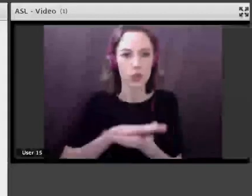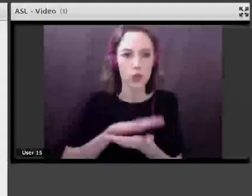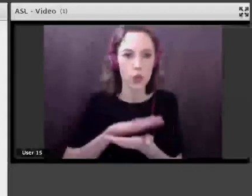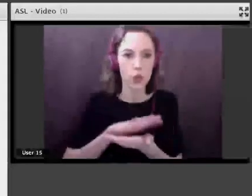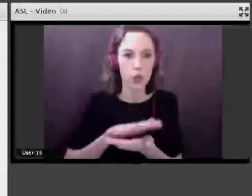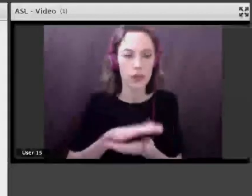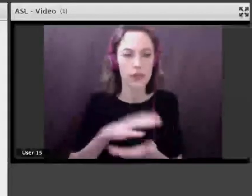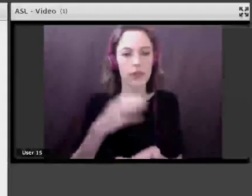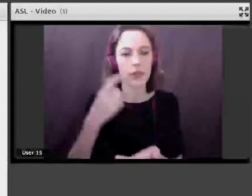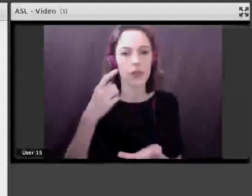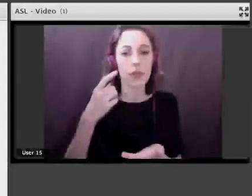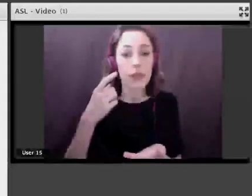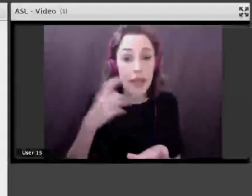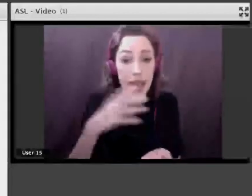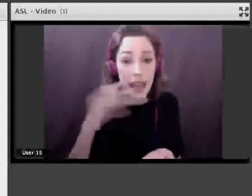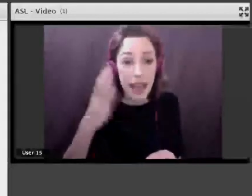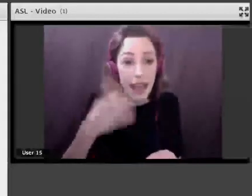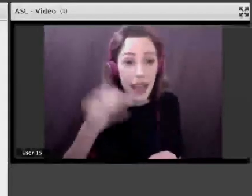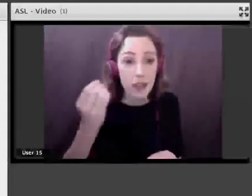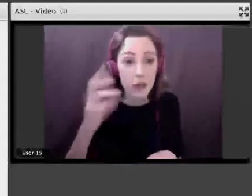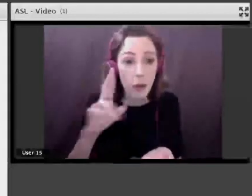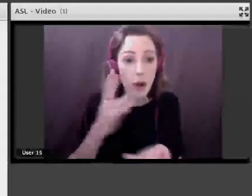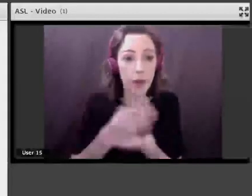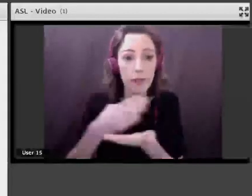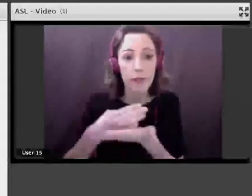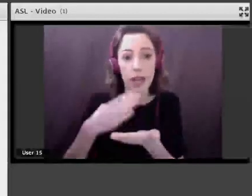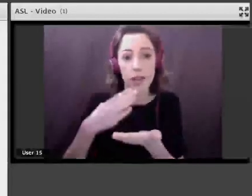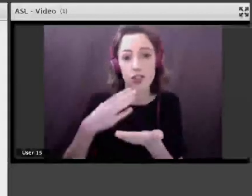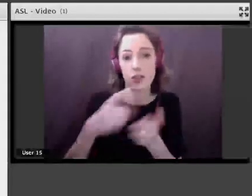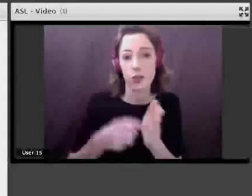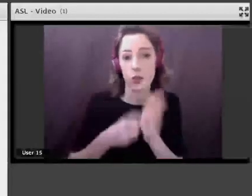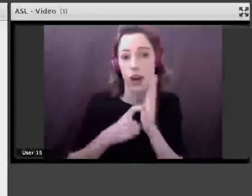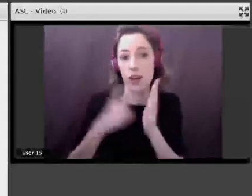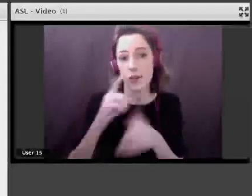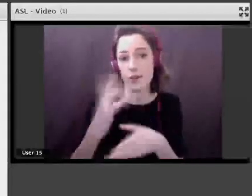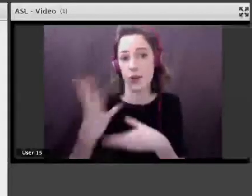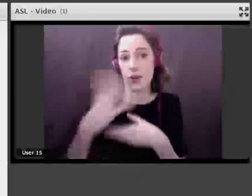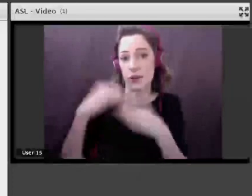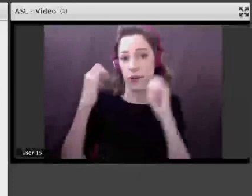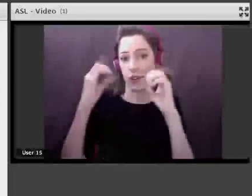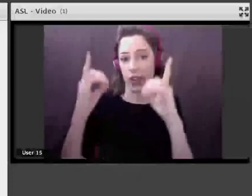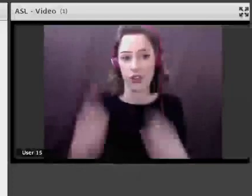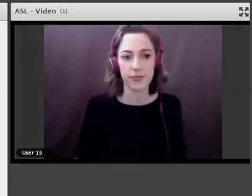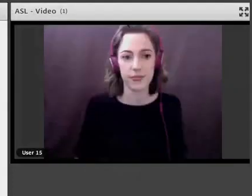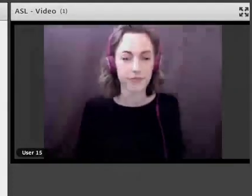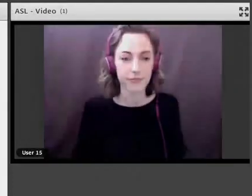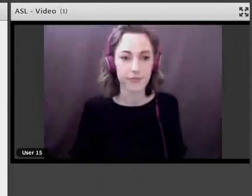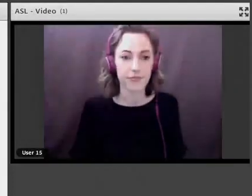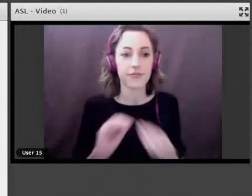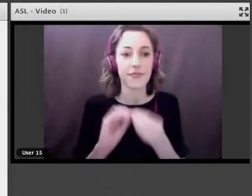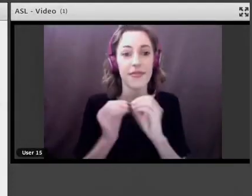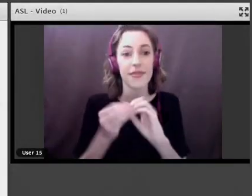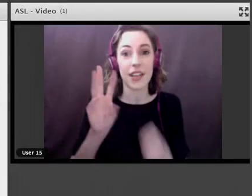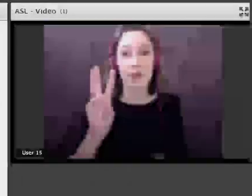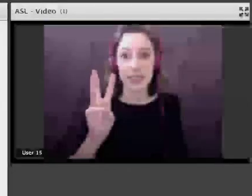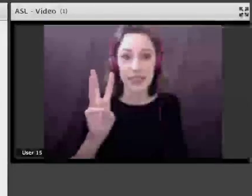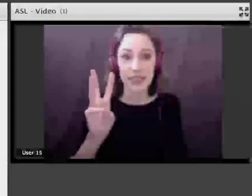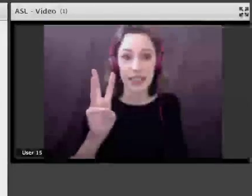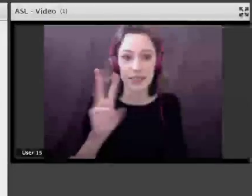below in the chat box. I'll give you a few minutes to complete the poll or to add your ideas.